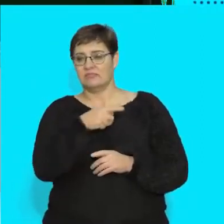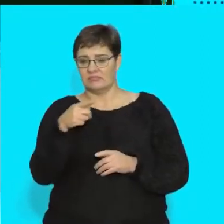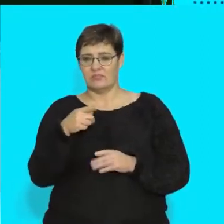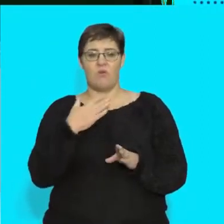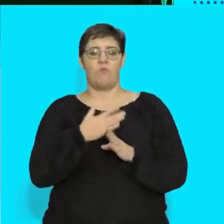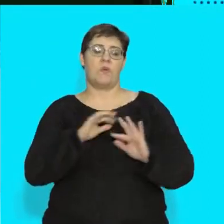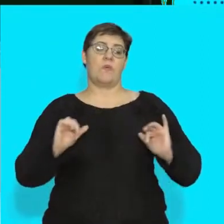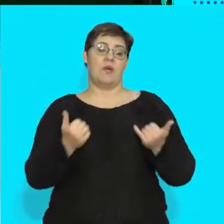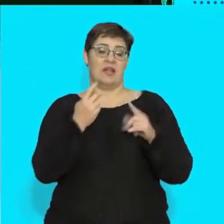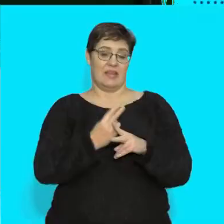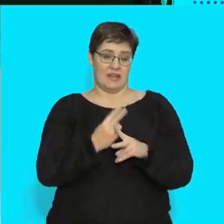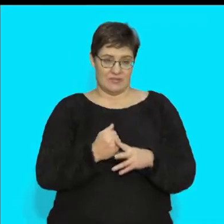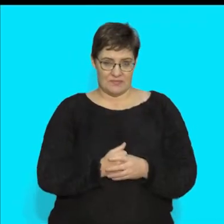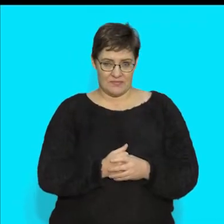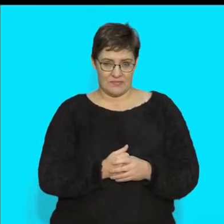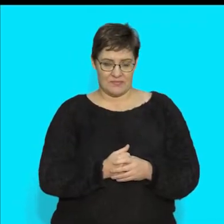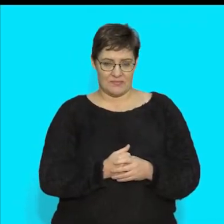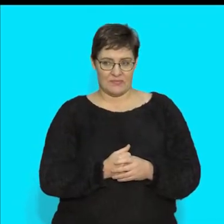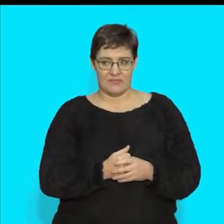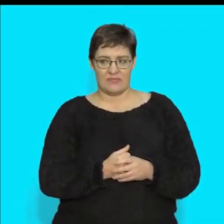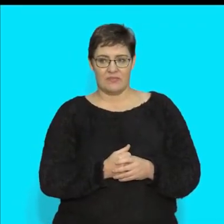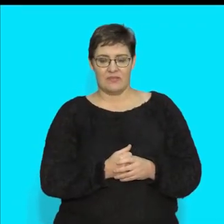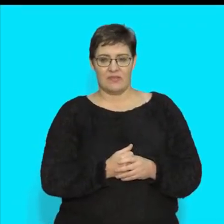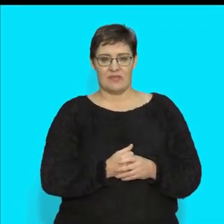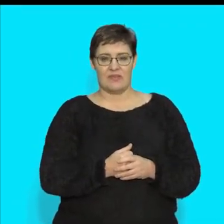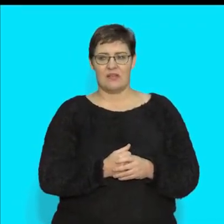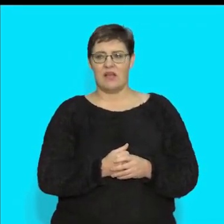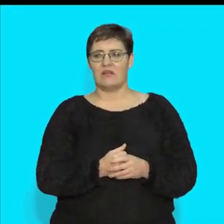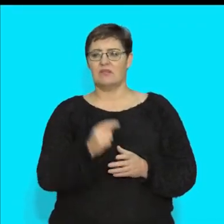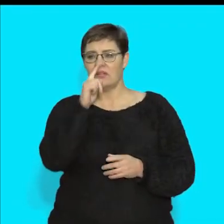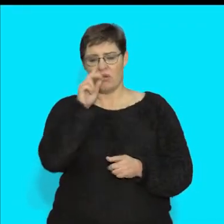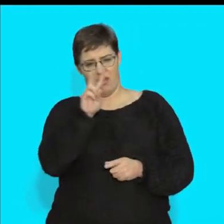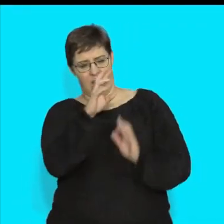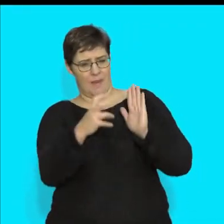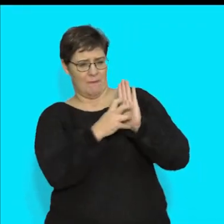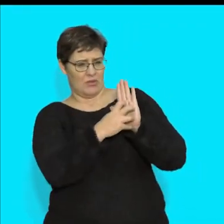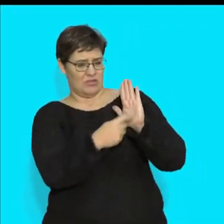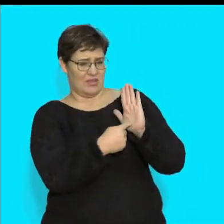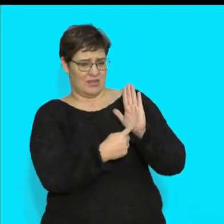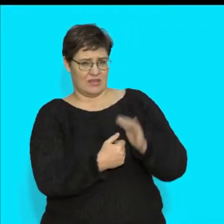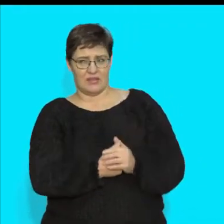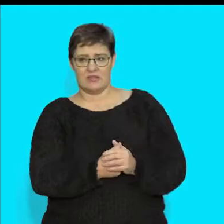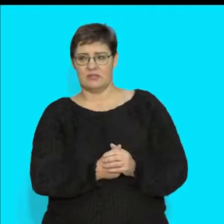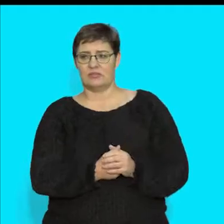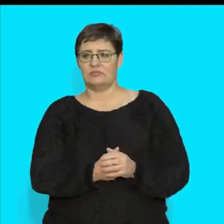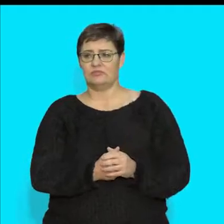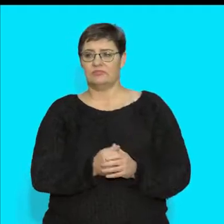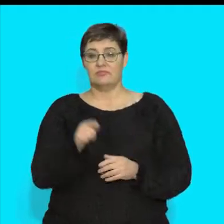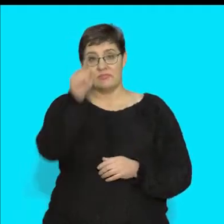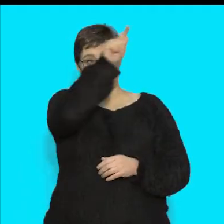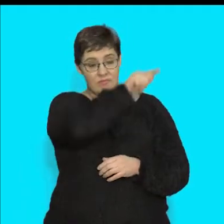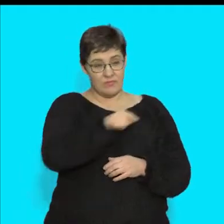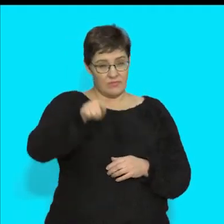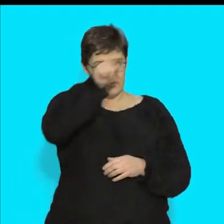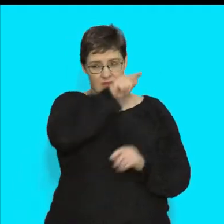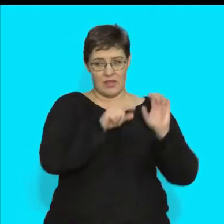those working quite nicely. So guys, have a look at this picture, all right, over here. I want you